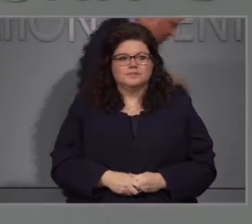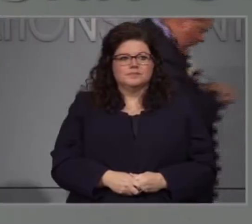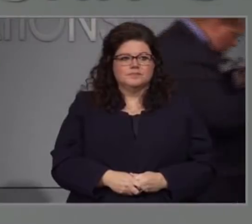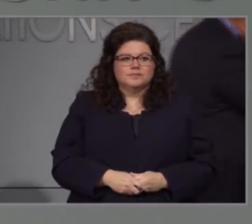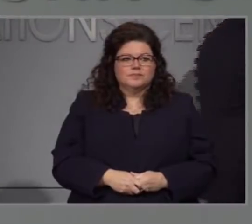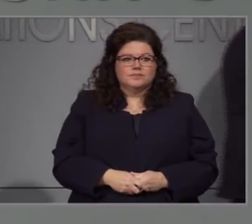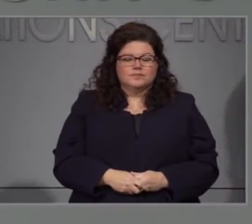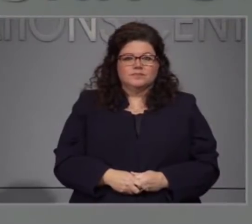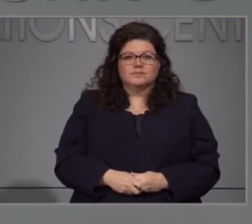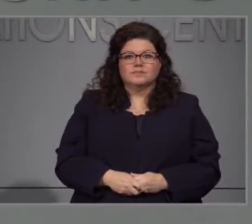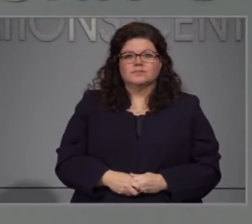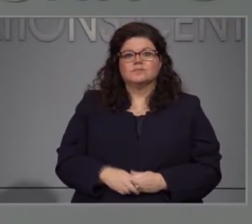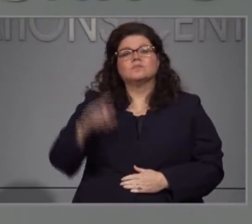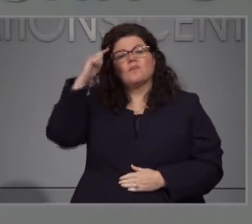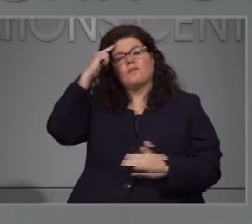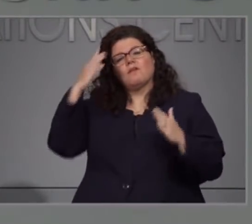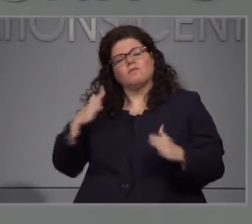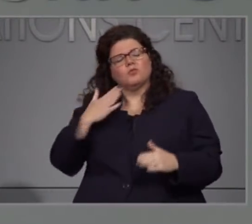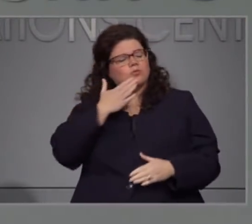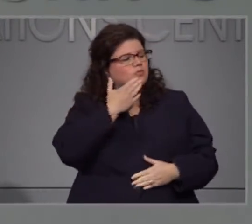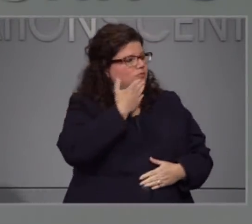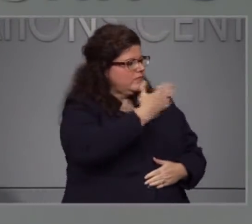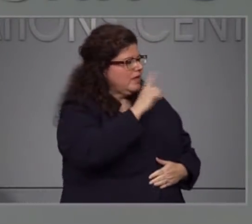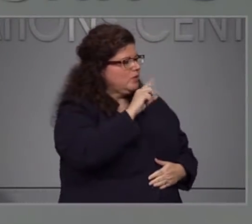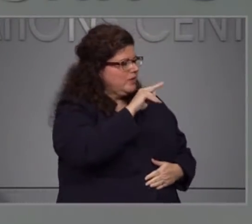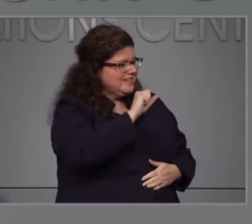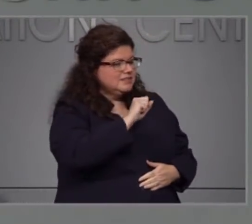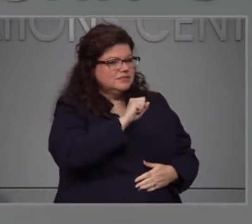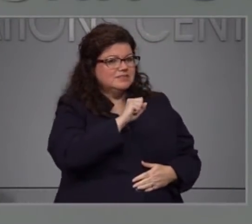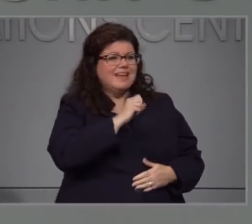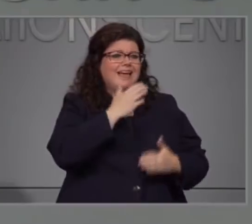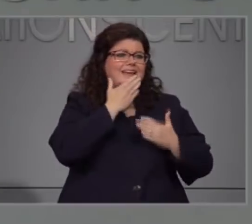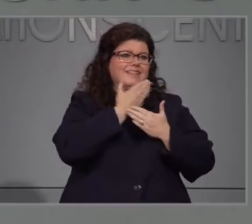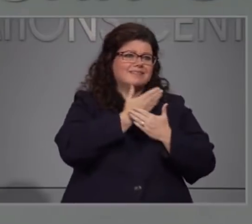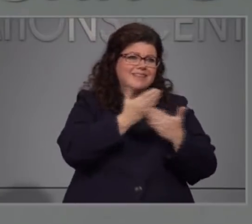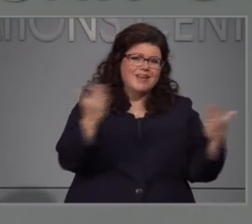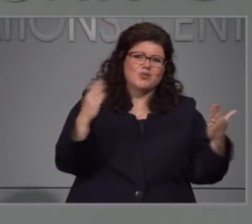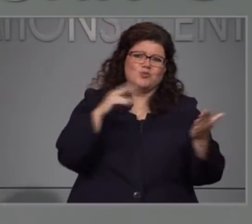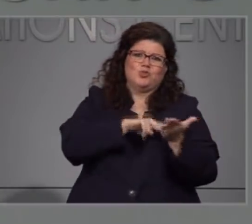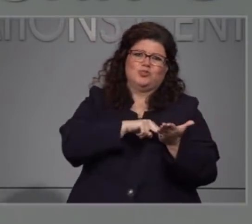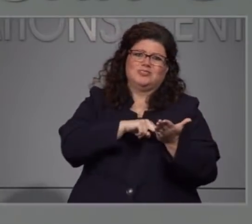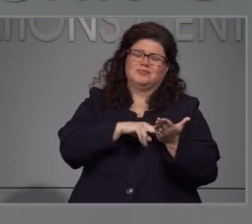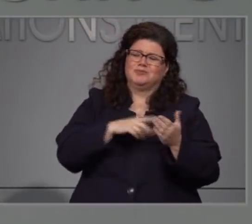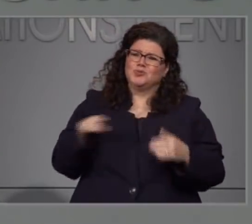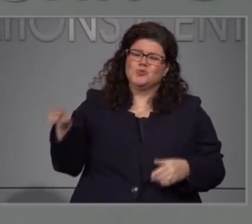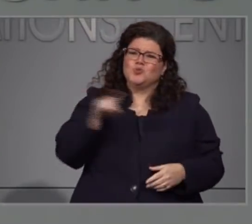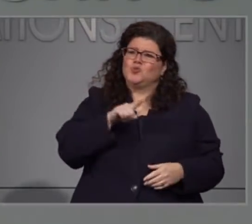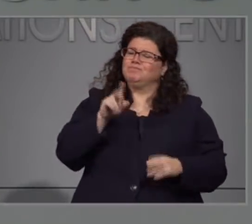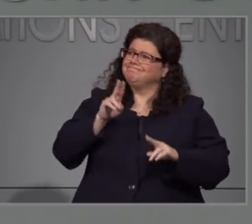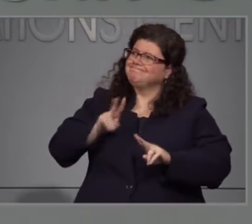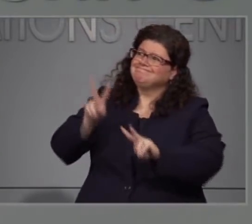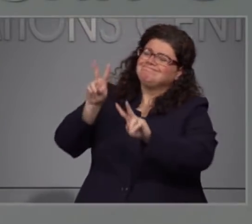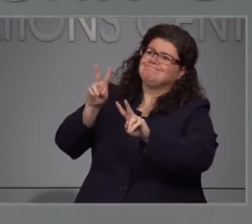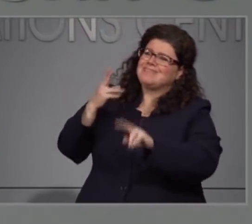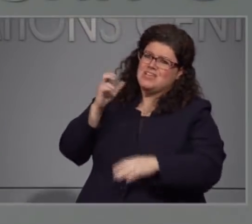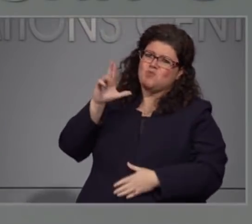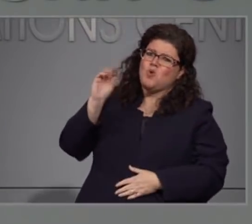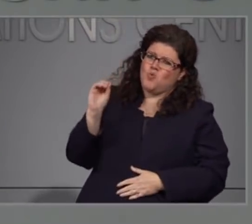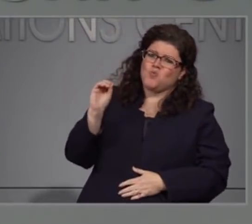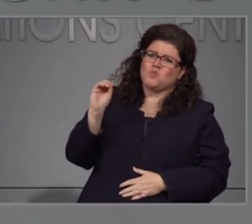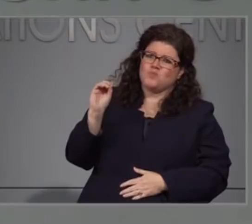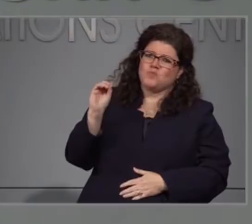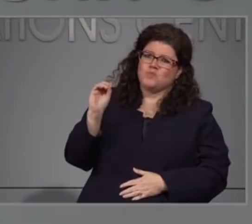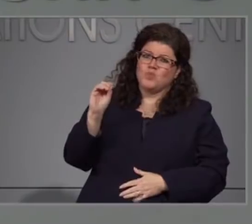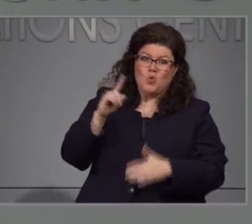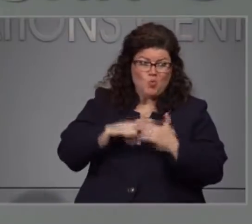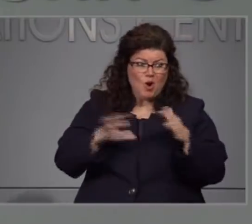Thank you, Dennis, very much. And thanks to all of the nurses across our state. You are our heroes every day. But what you've been doing right